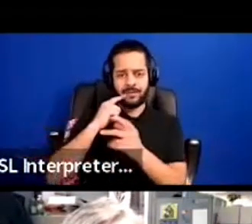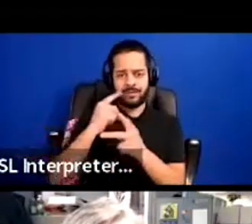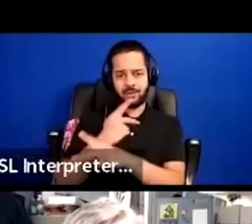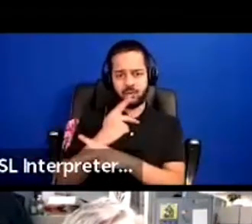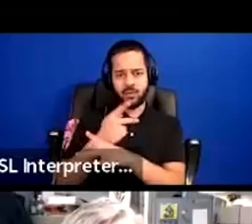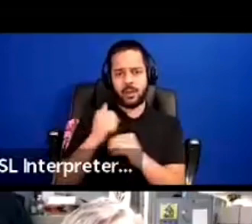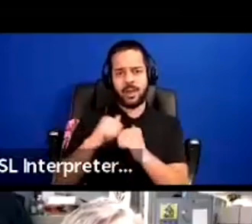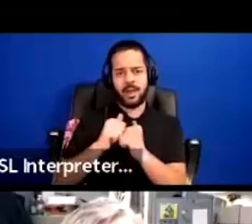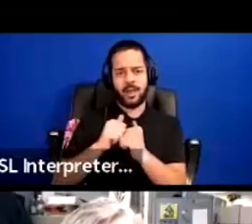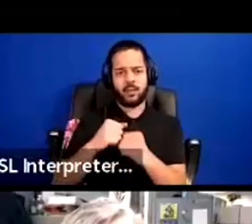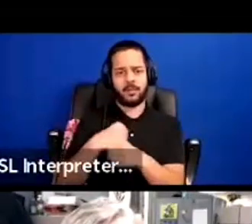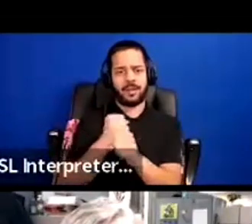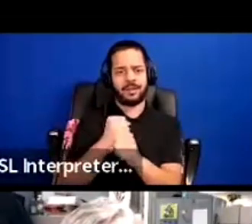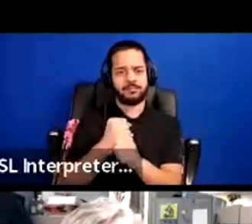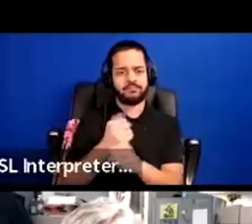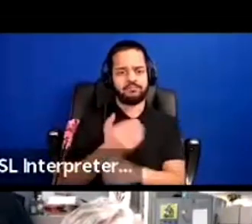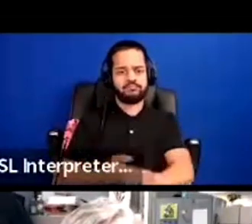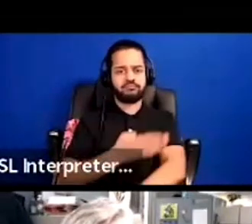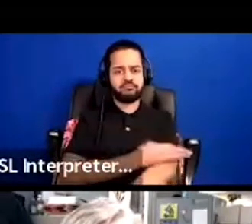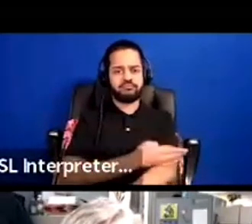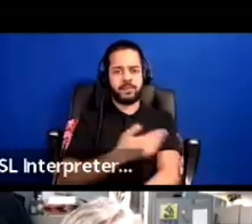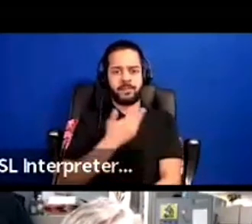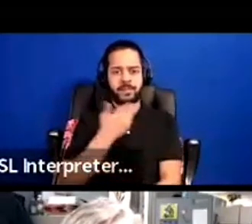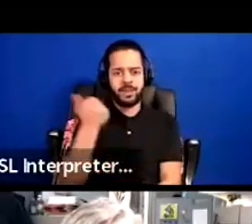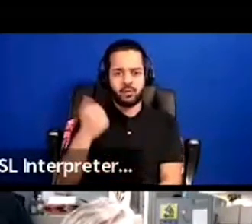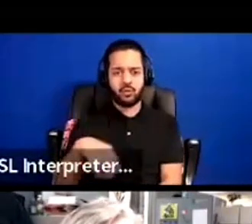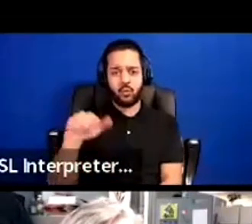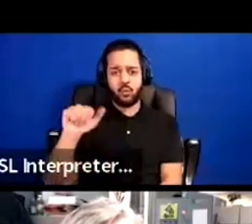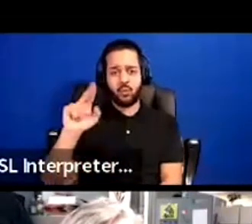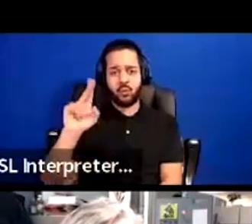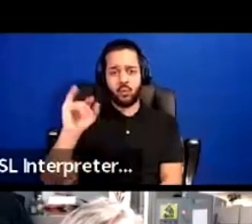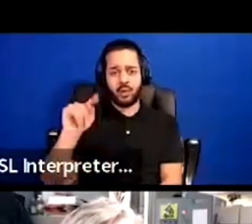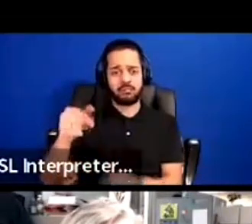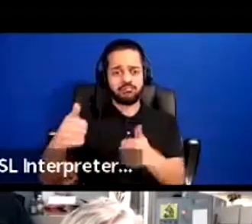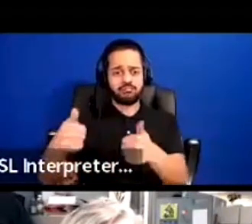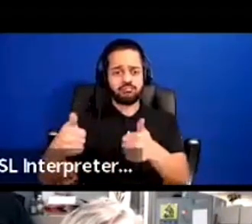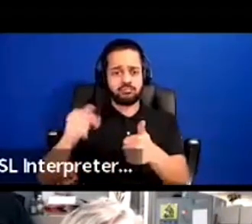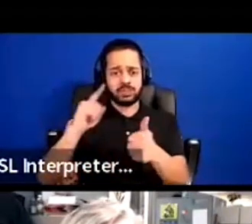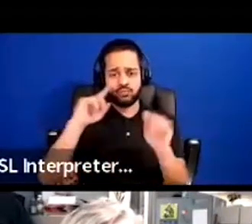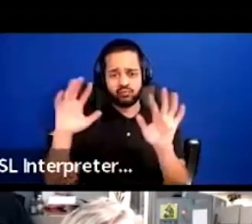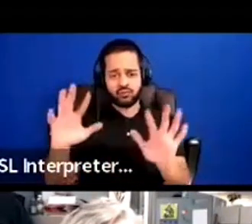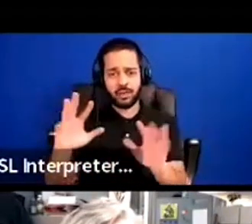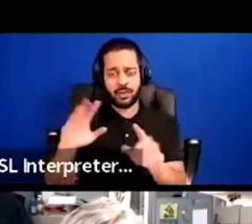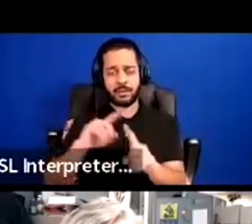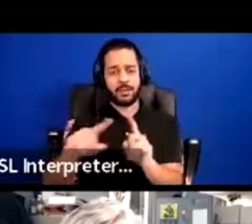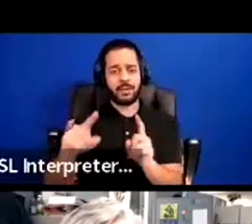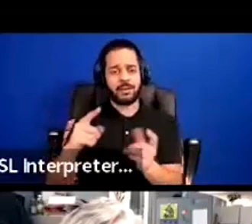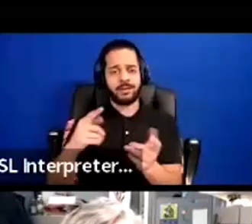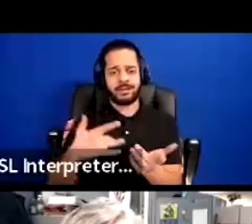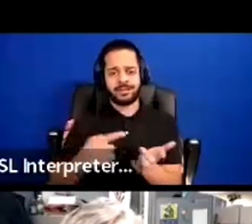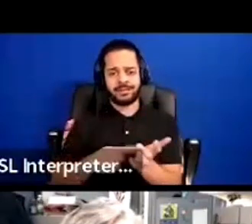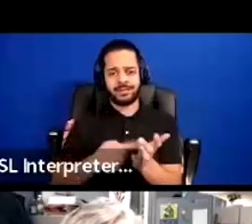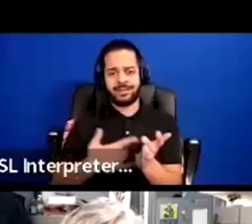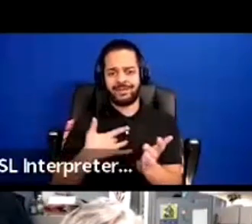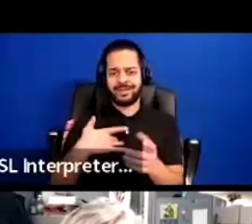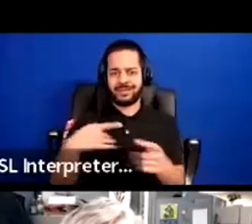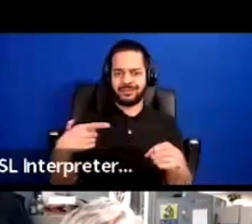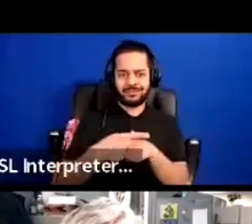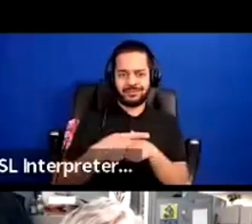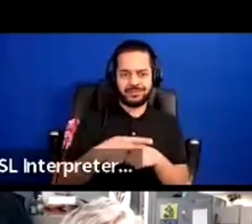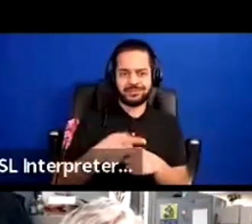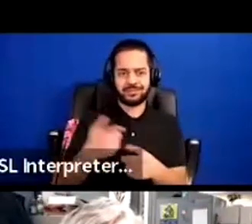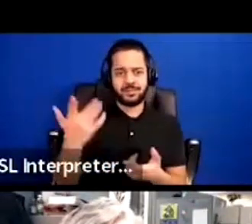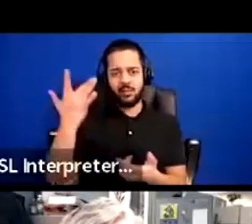can make things better. Audits are great, but they always feel punitive because a lot of times then there's this corrective